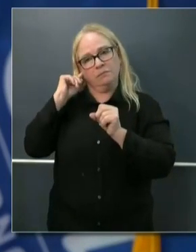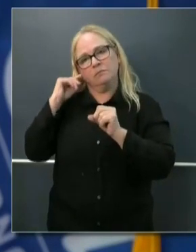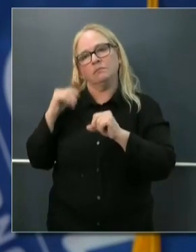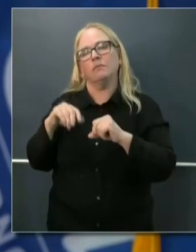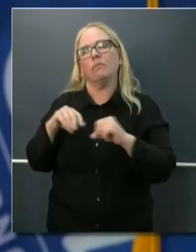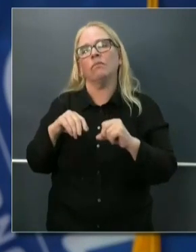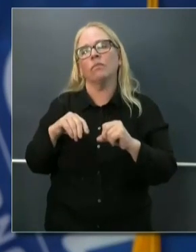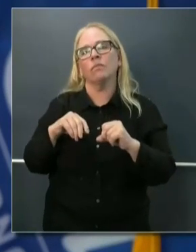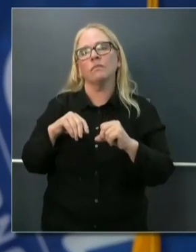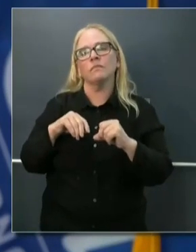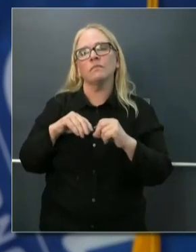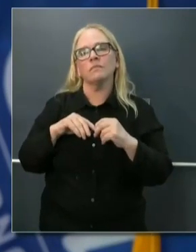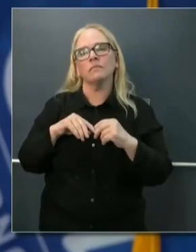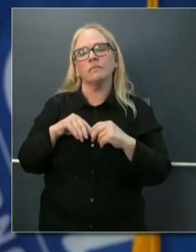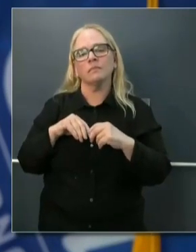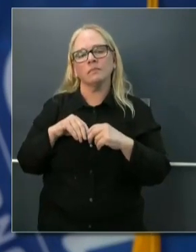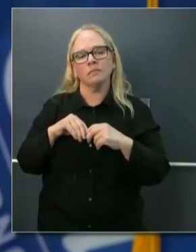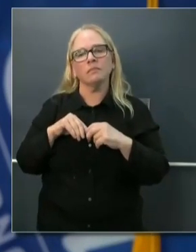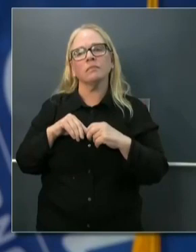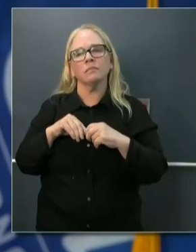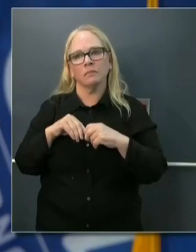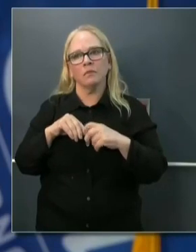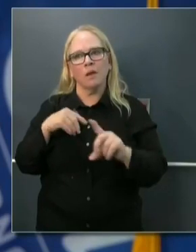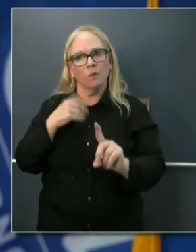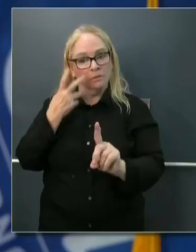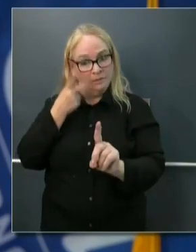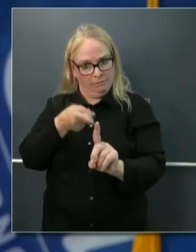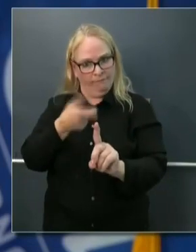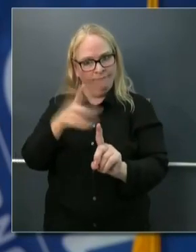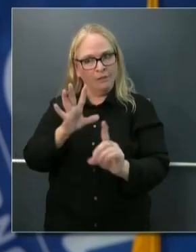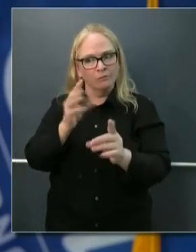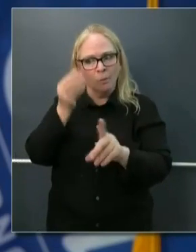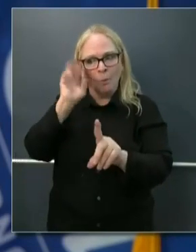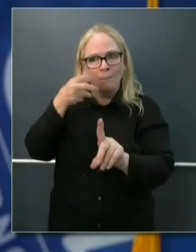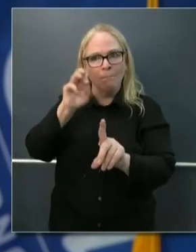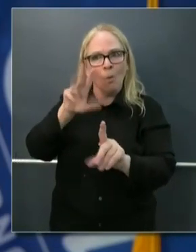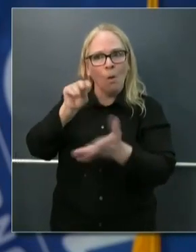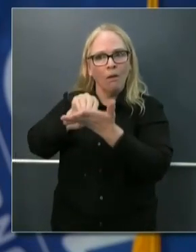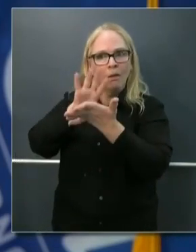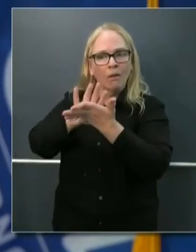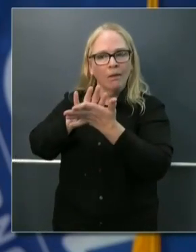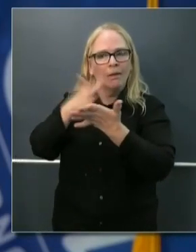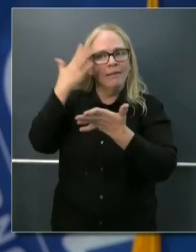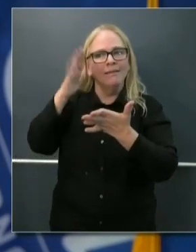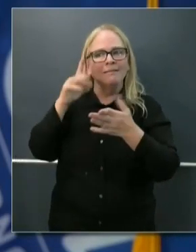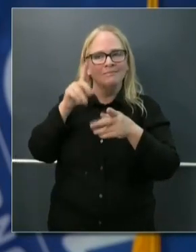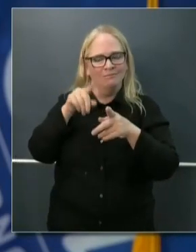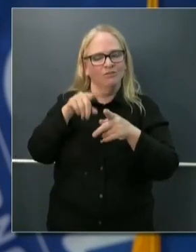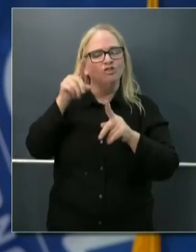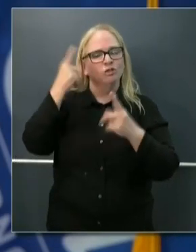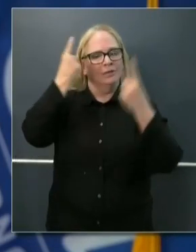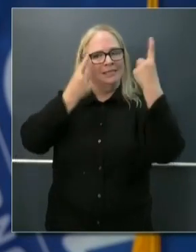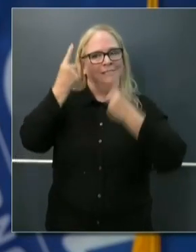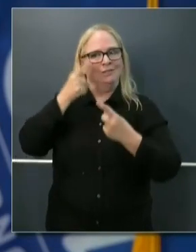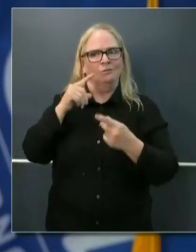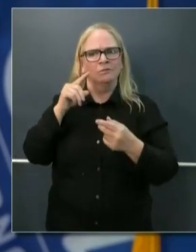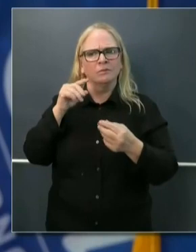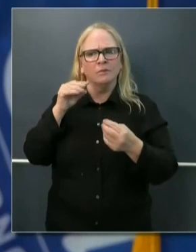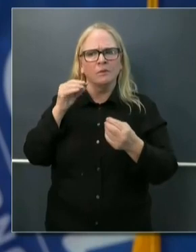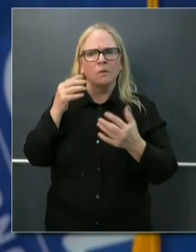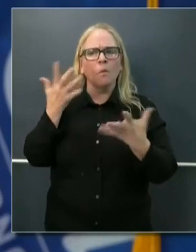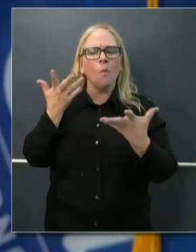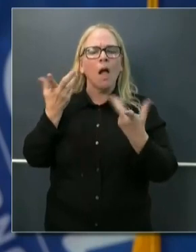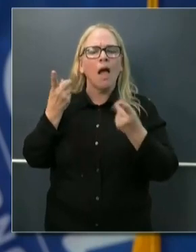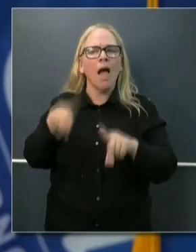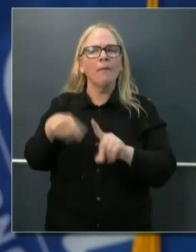in that individual. As we move forward, we will continue to be very thoughtful about what could have happened in the past, and